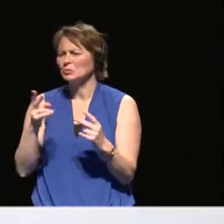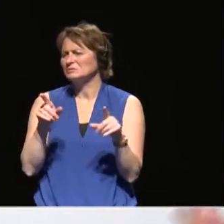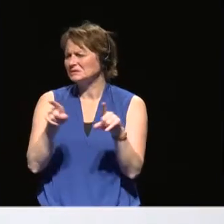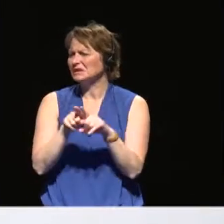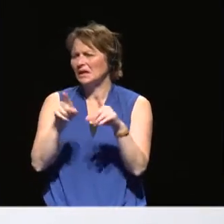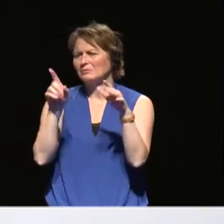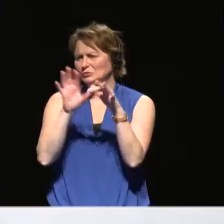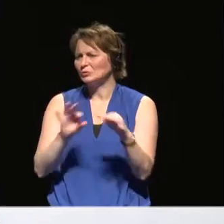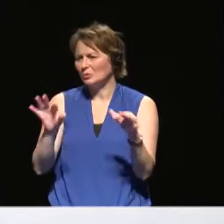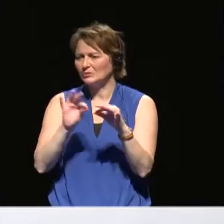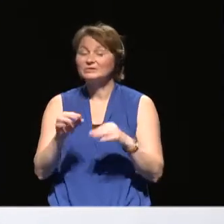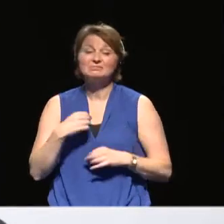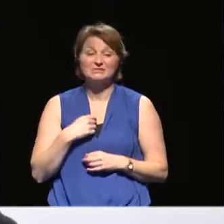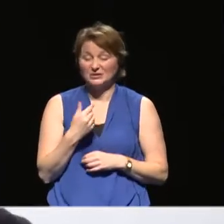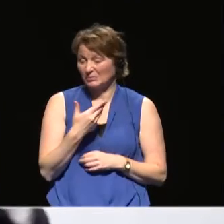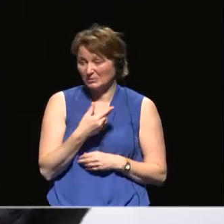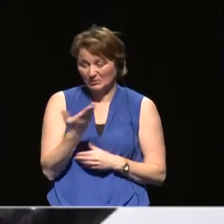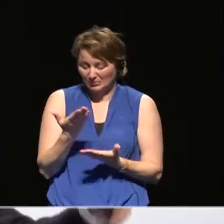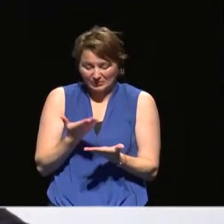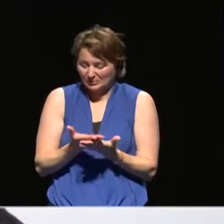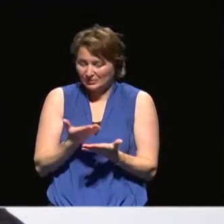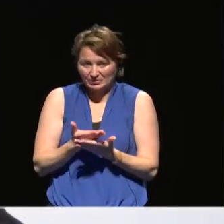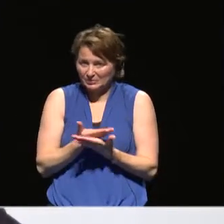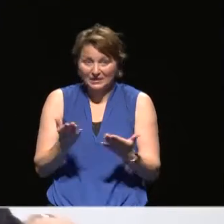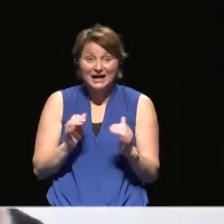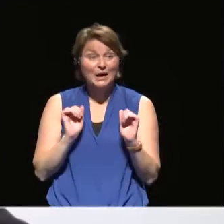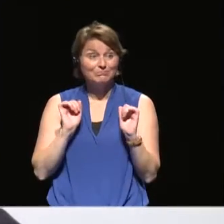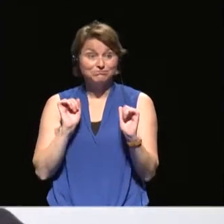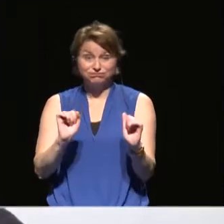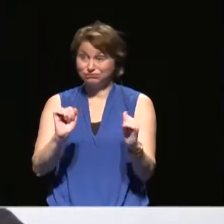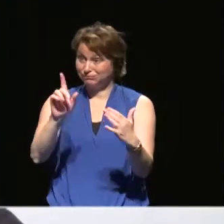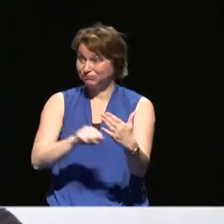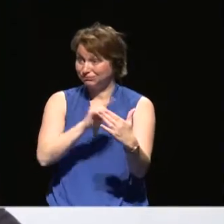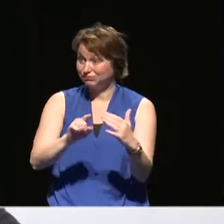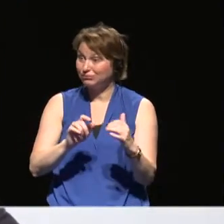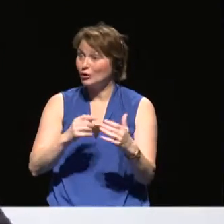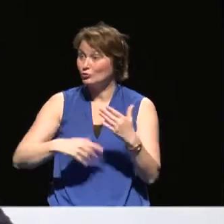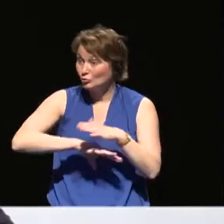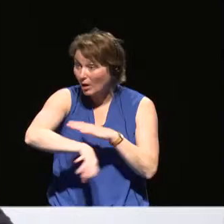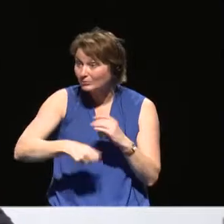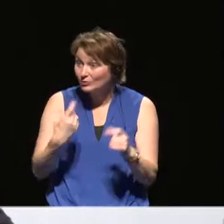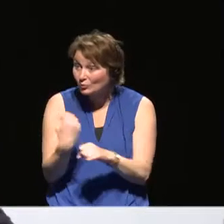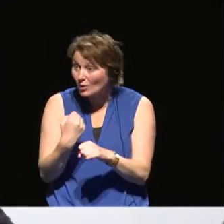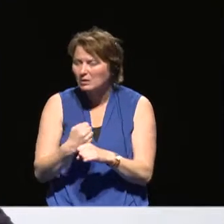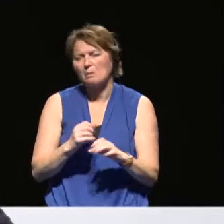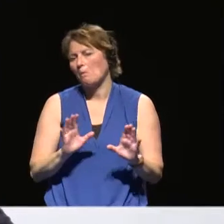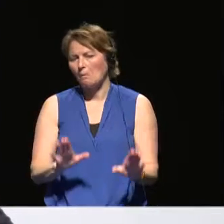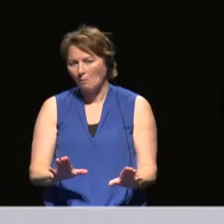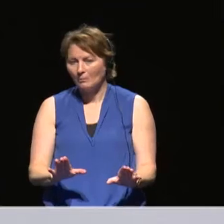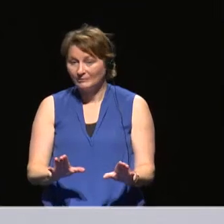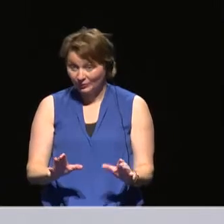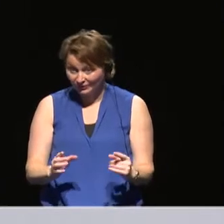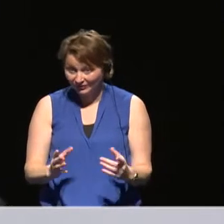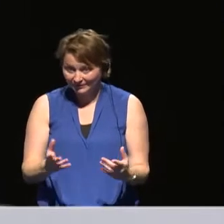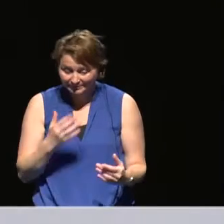is very little evidence that anti-corruption approaches work. The message coming out of the research is we need to start thinking